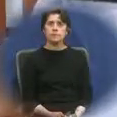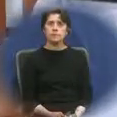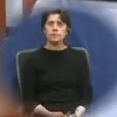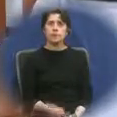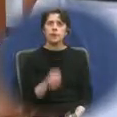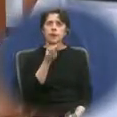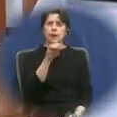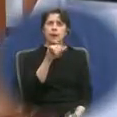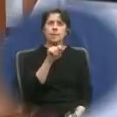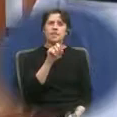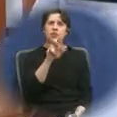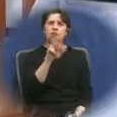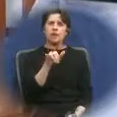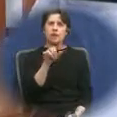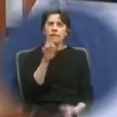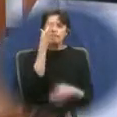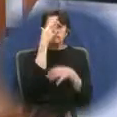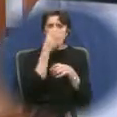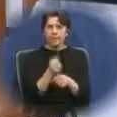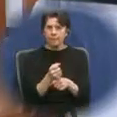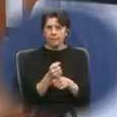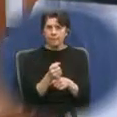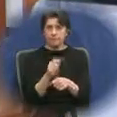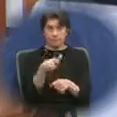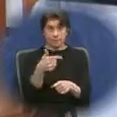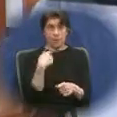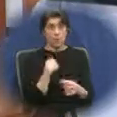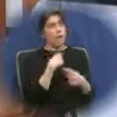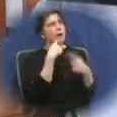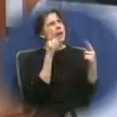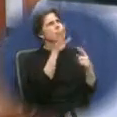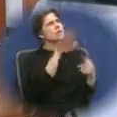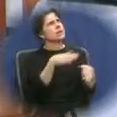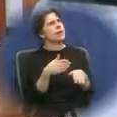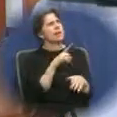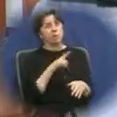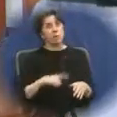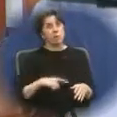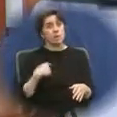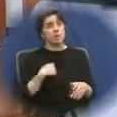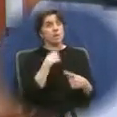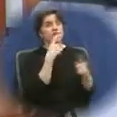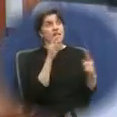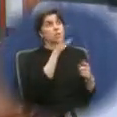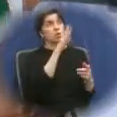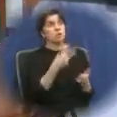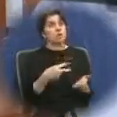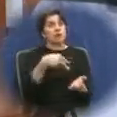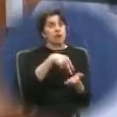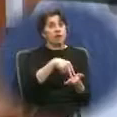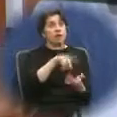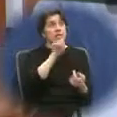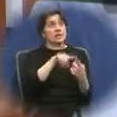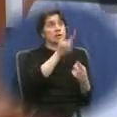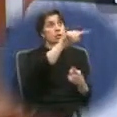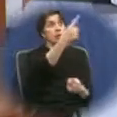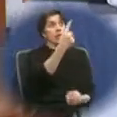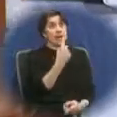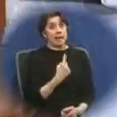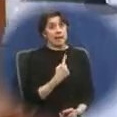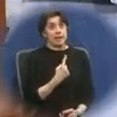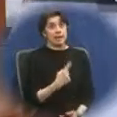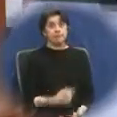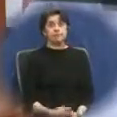The mystery of faith. We proclaim your death, O Lord, and profess your resurrection until you come